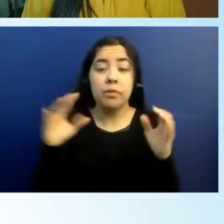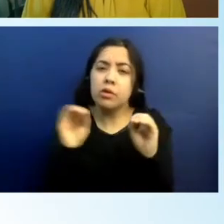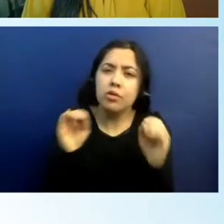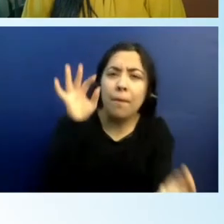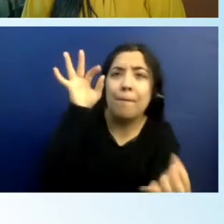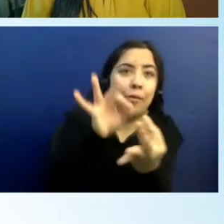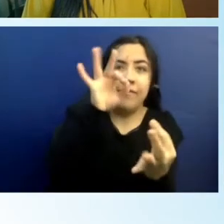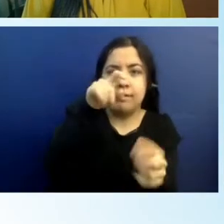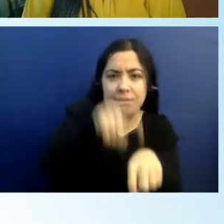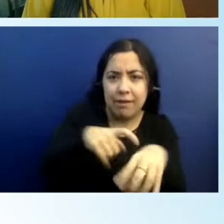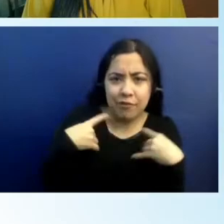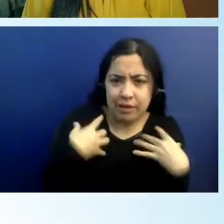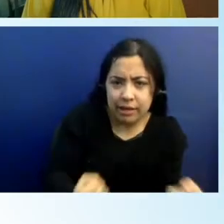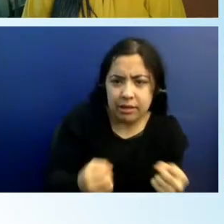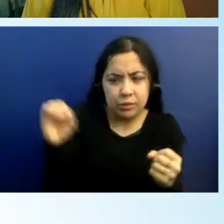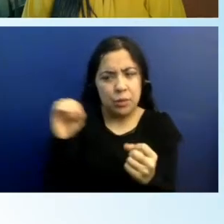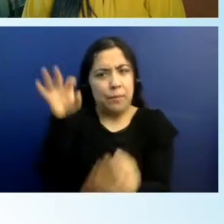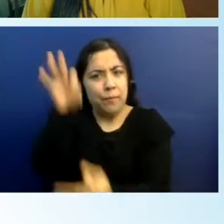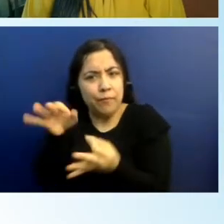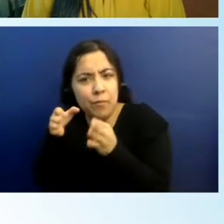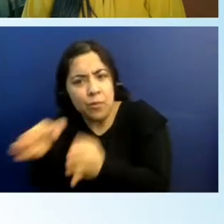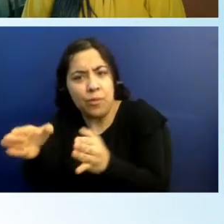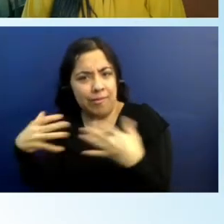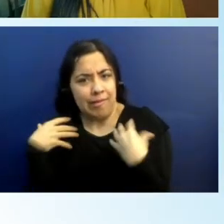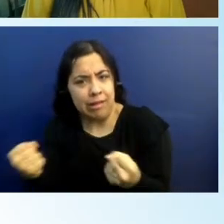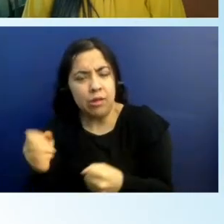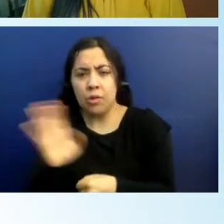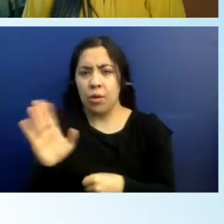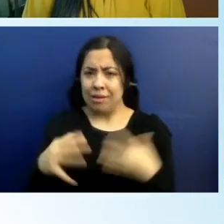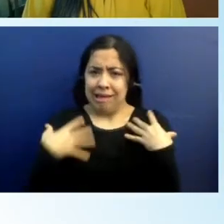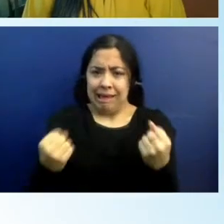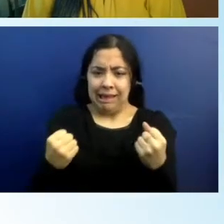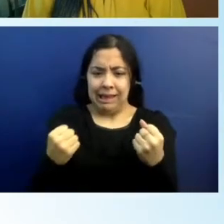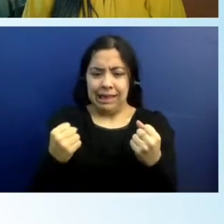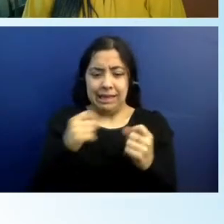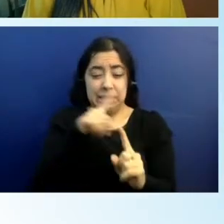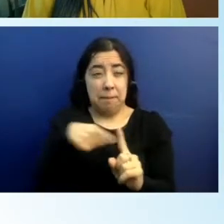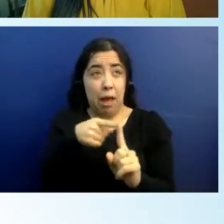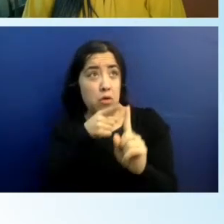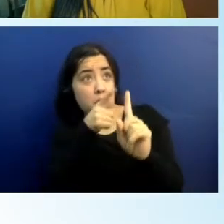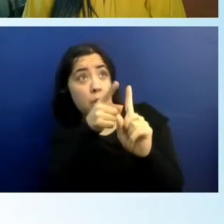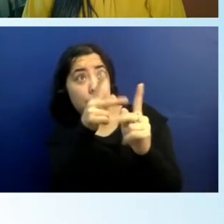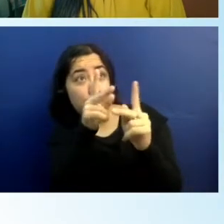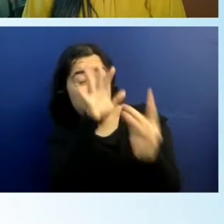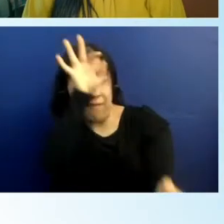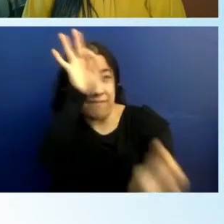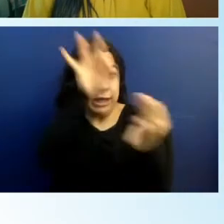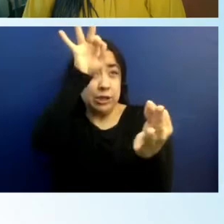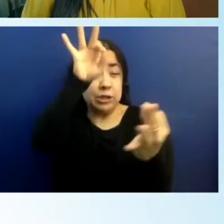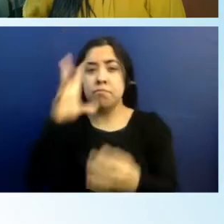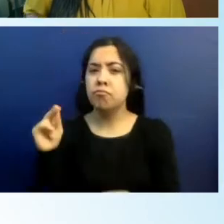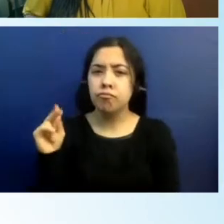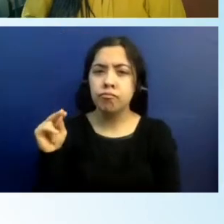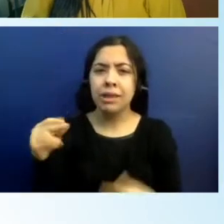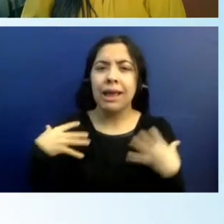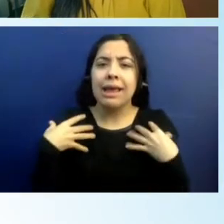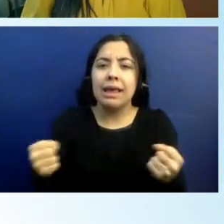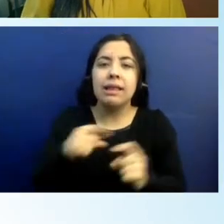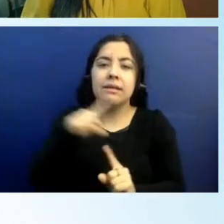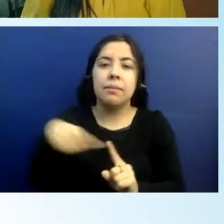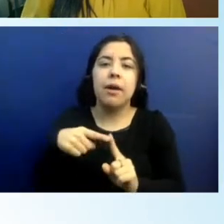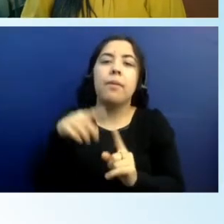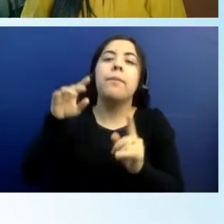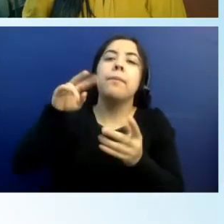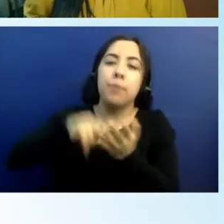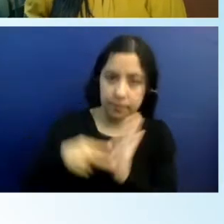heal. Healing is not about perfection. Healing is about purpose. And perhaps the best way